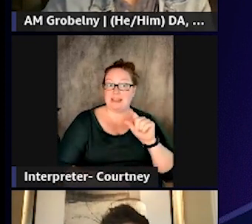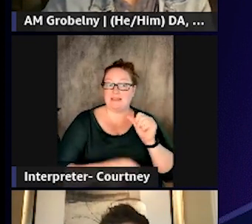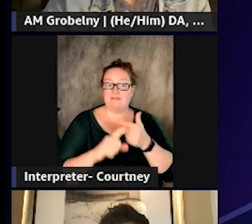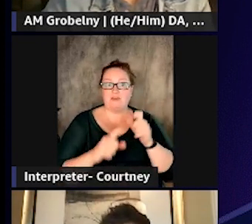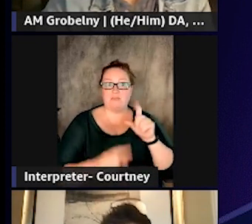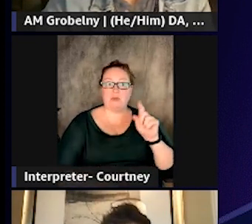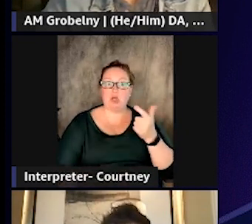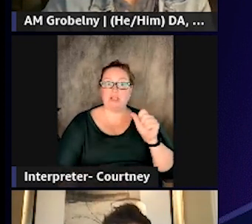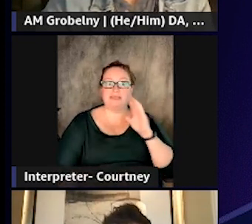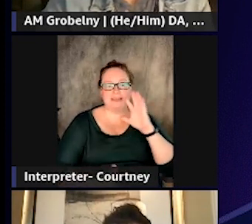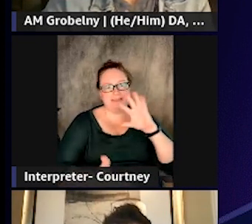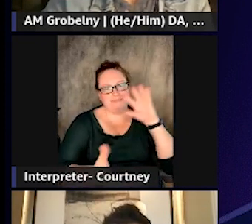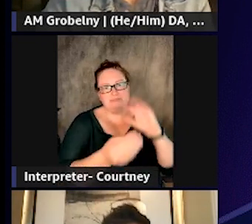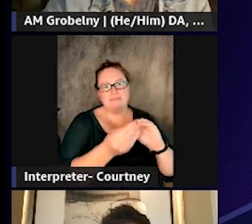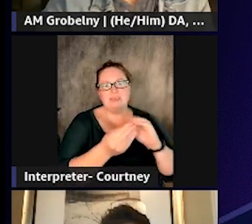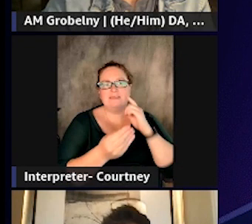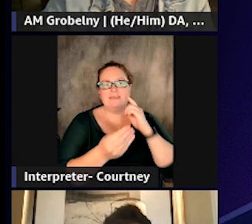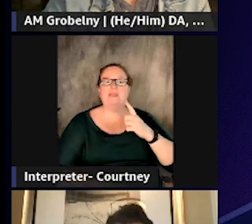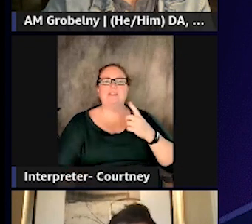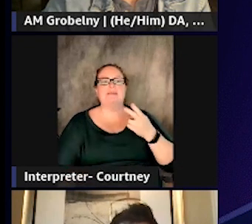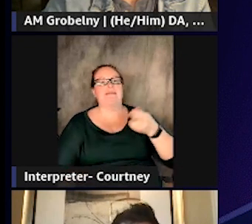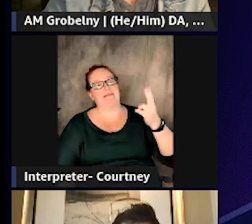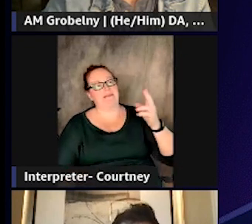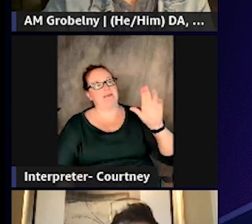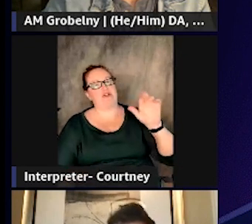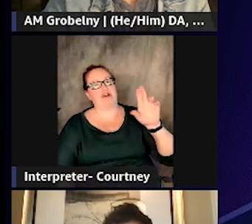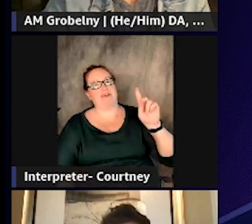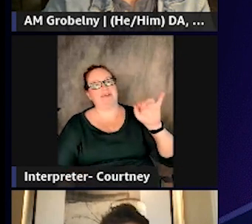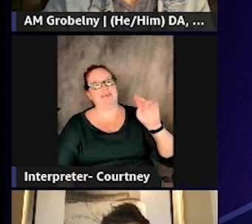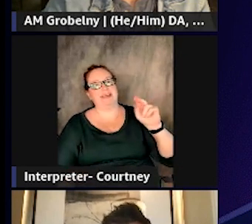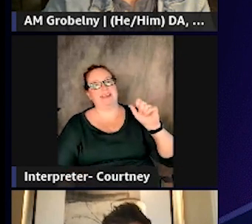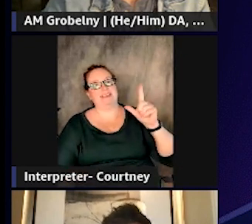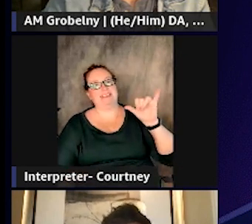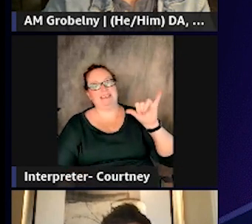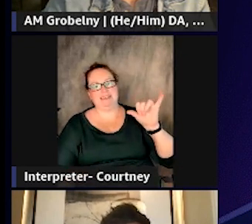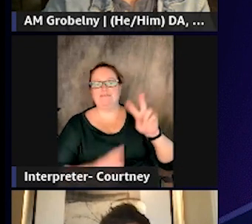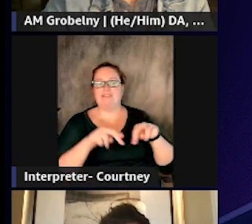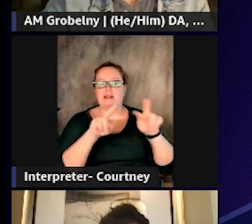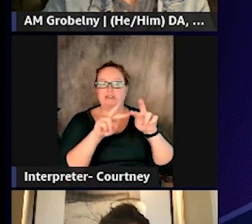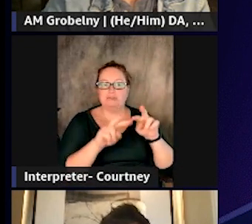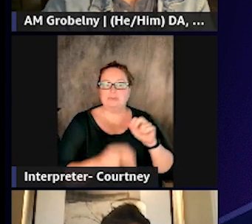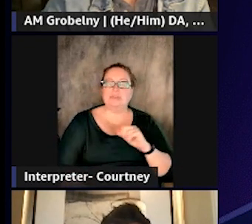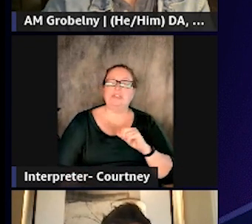it along high cardinality values. I can use this for